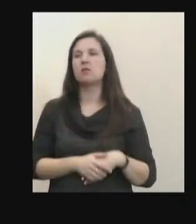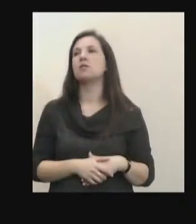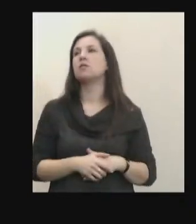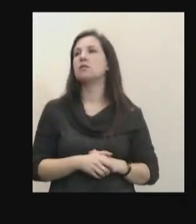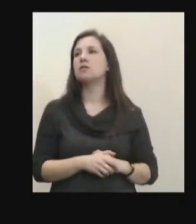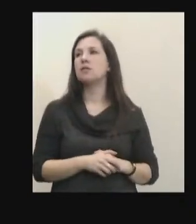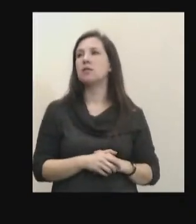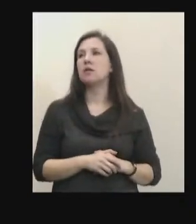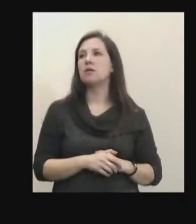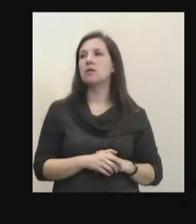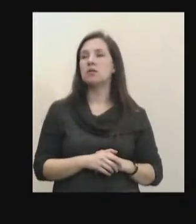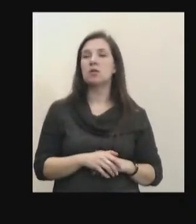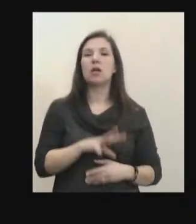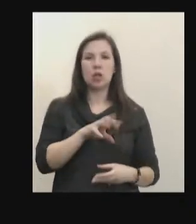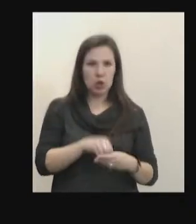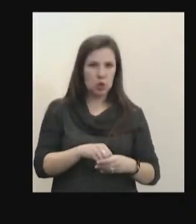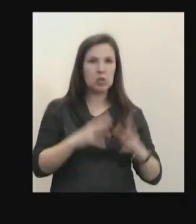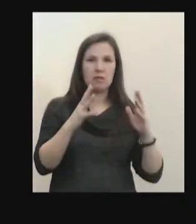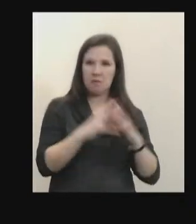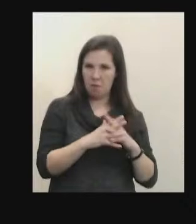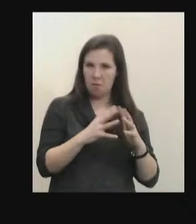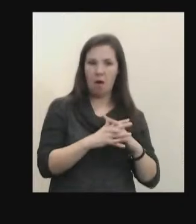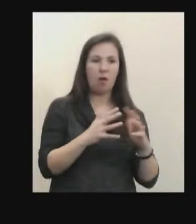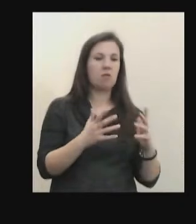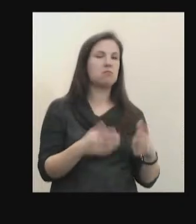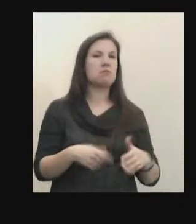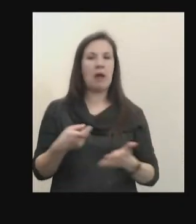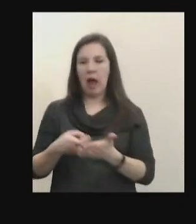both the football stadium and the hockey arena.